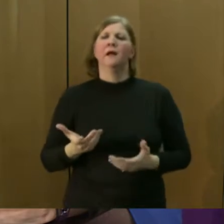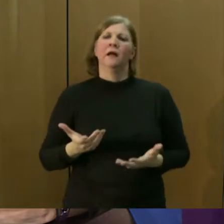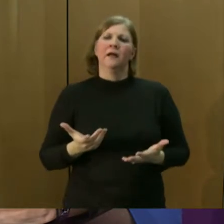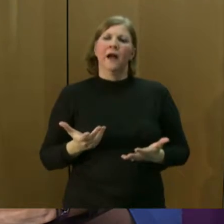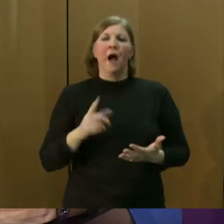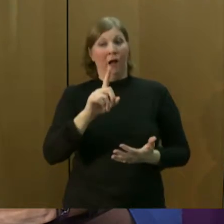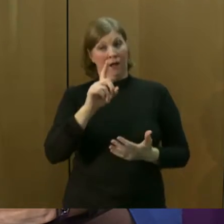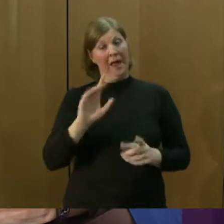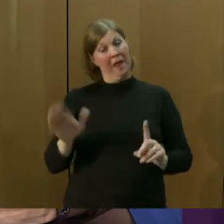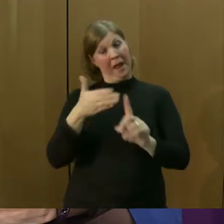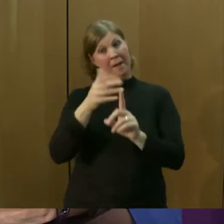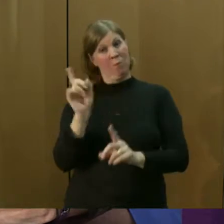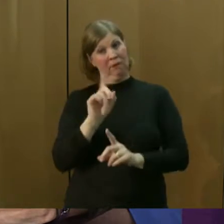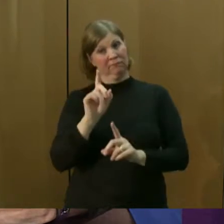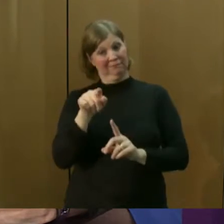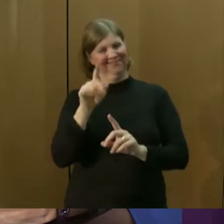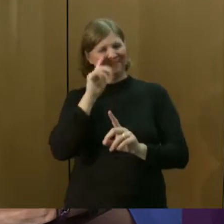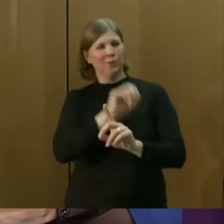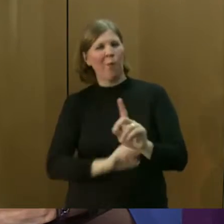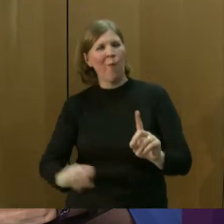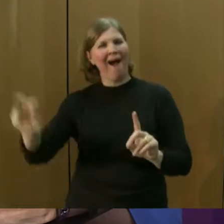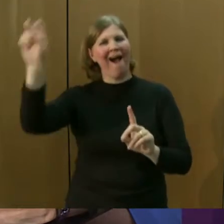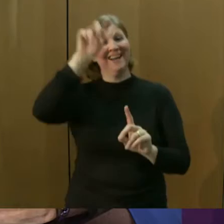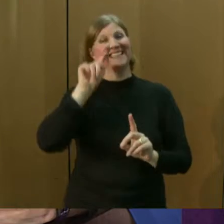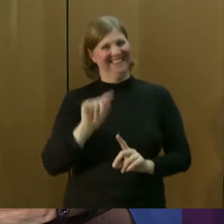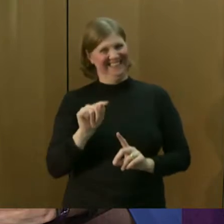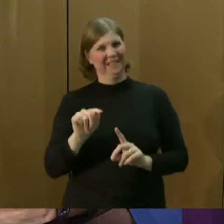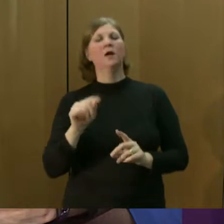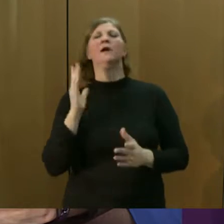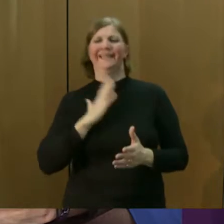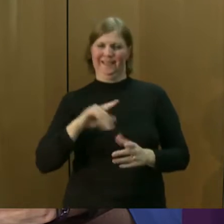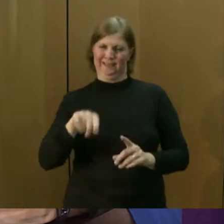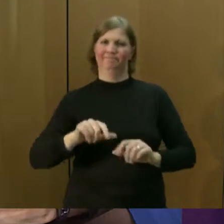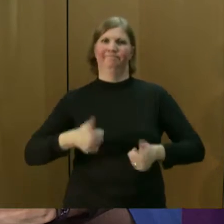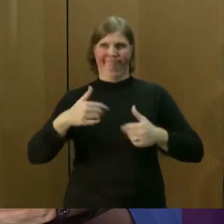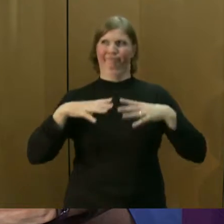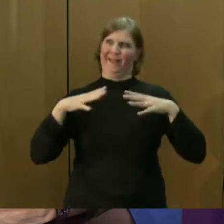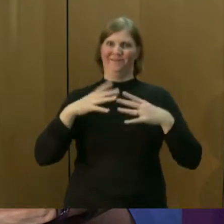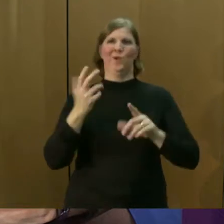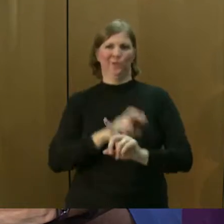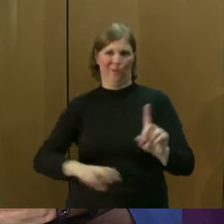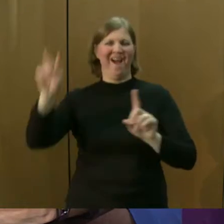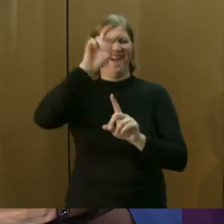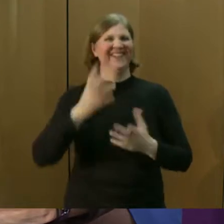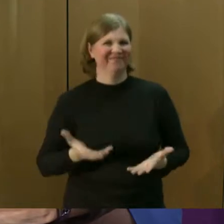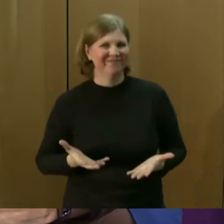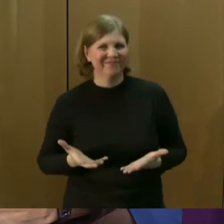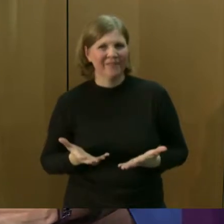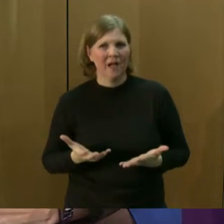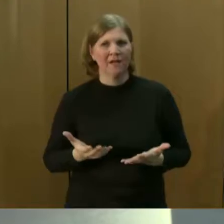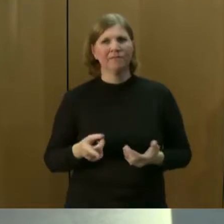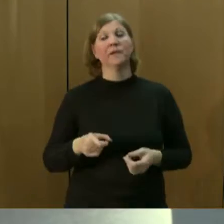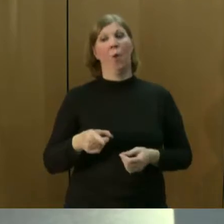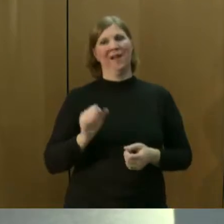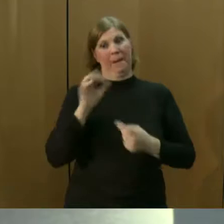then it has to be new, it has to be good. There's just, if you know why, then it's more likely you will be able to answer what, I think. Yeah. Okay, so